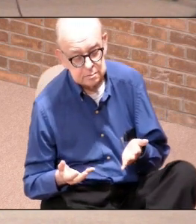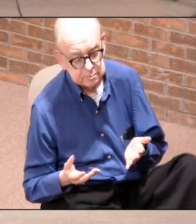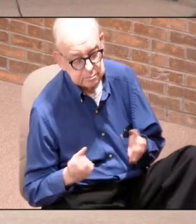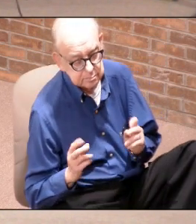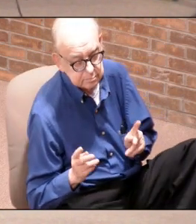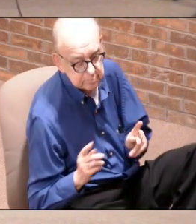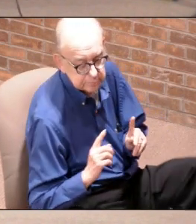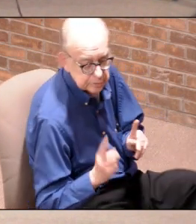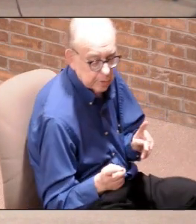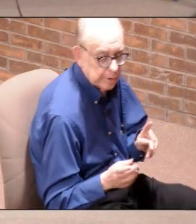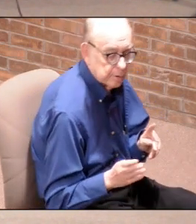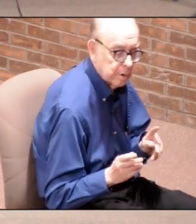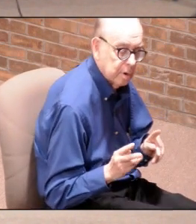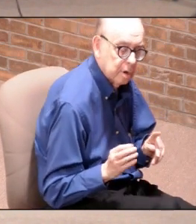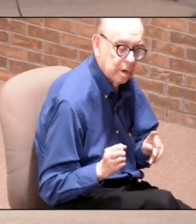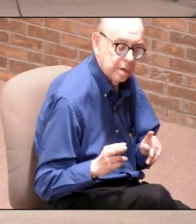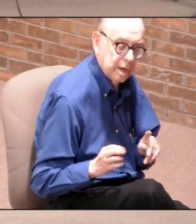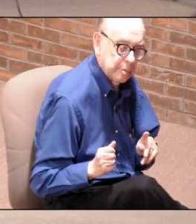Okay, you go to your camera,